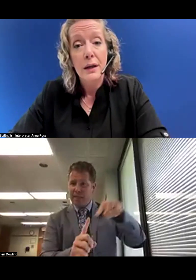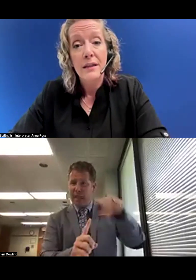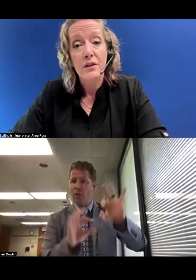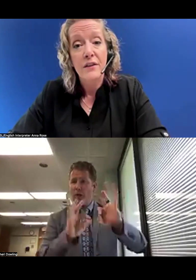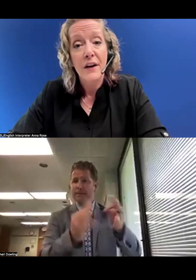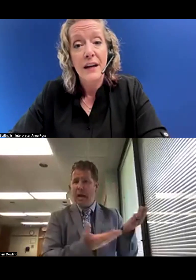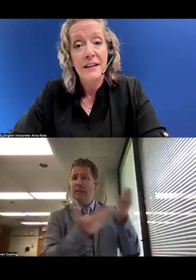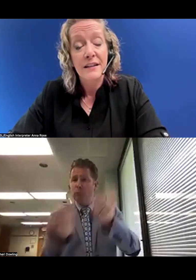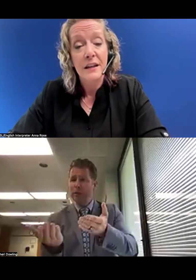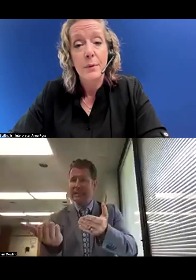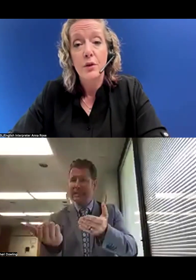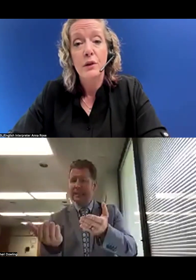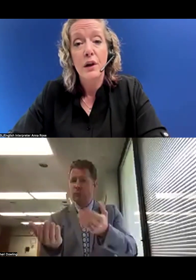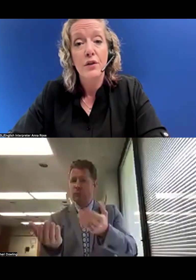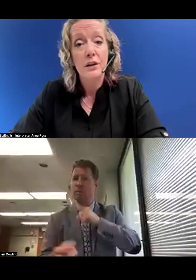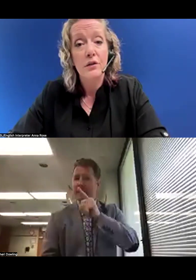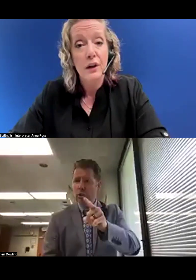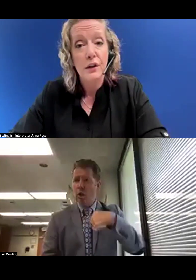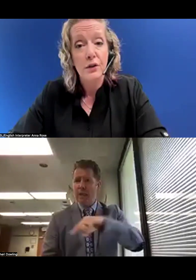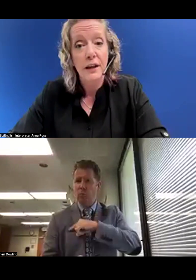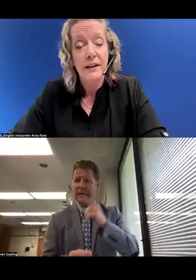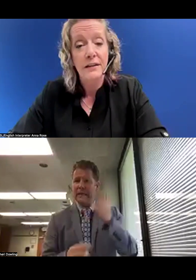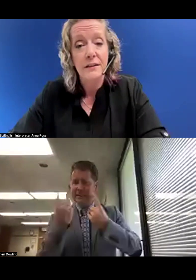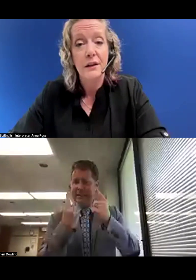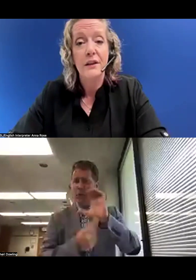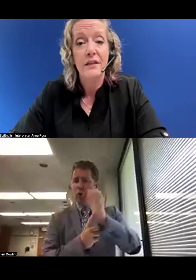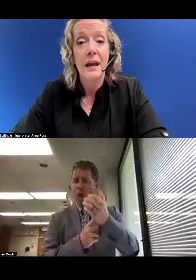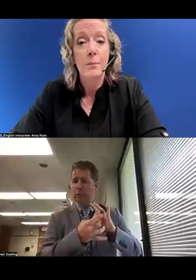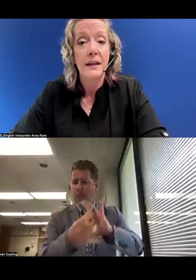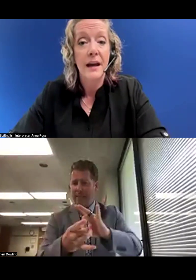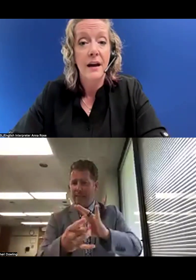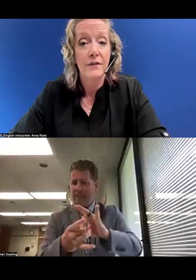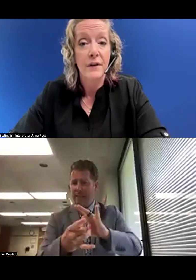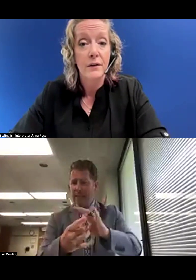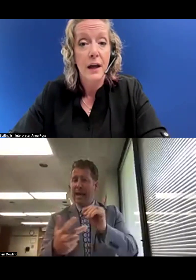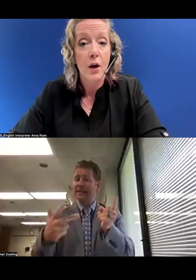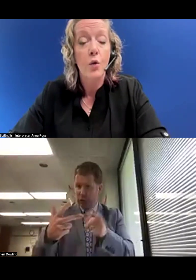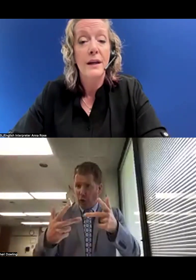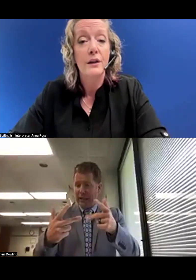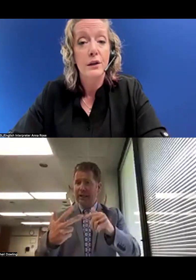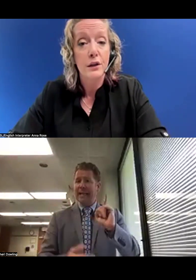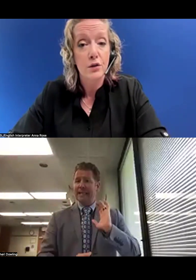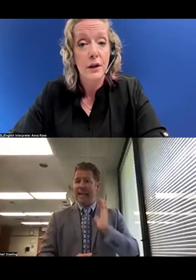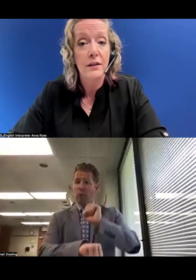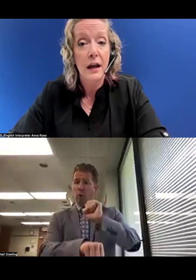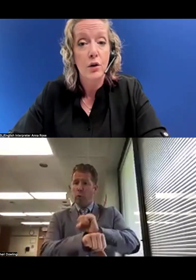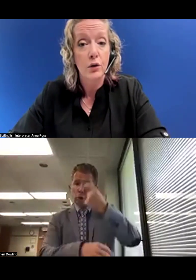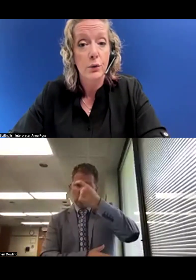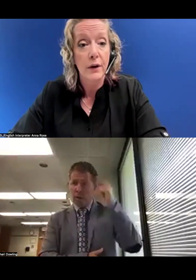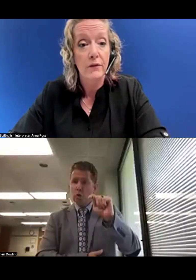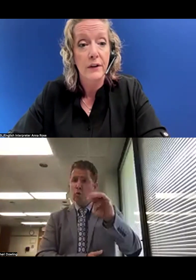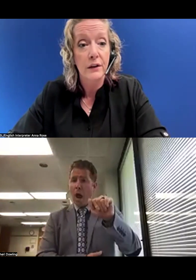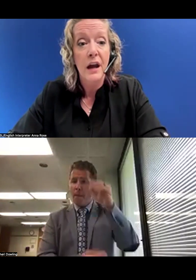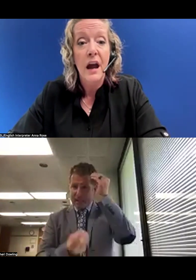culture in their deaf identity, but those other intersectional identities that they might have? Okay. Are we considering that